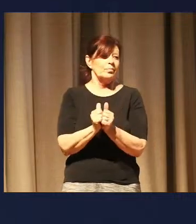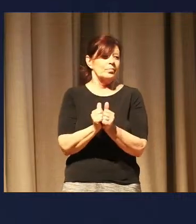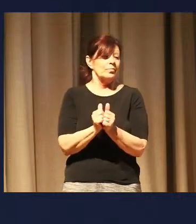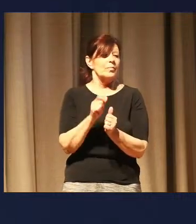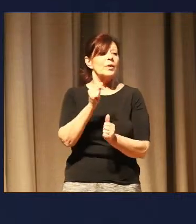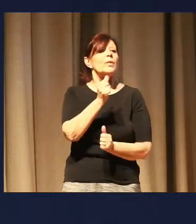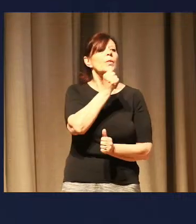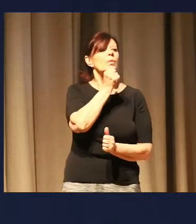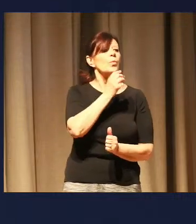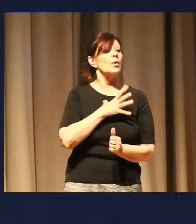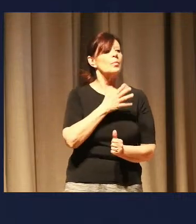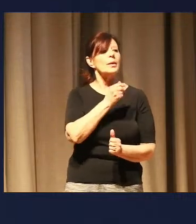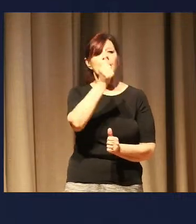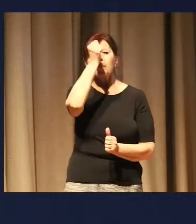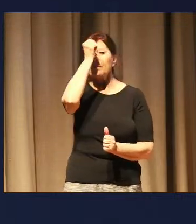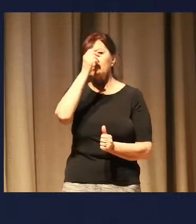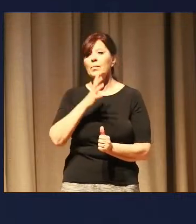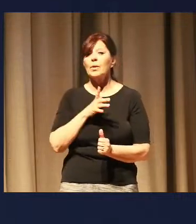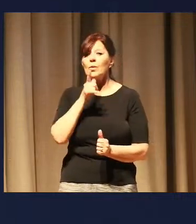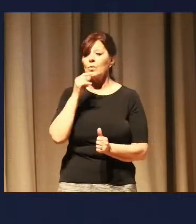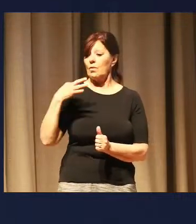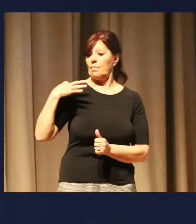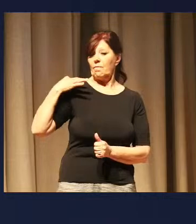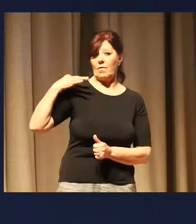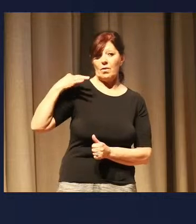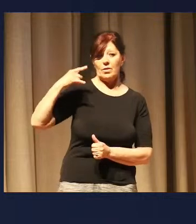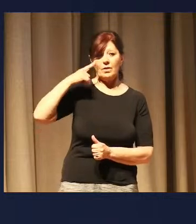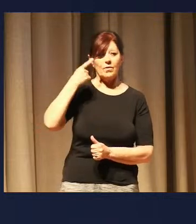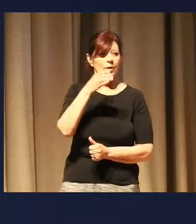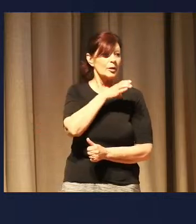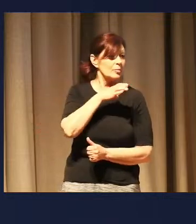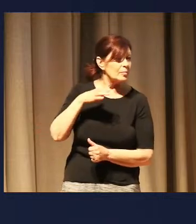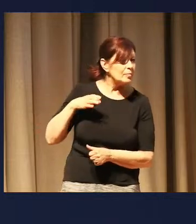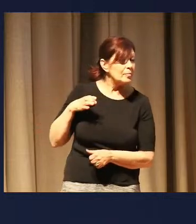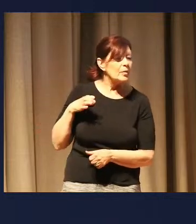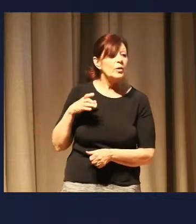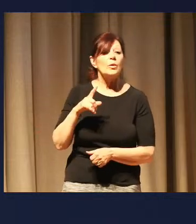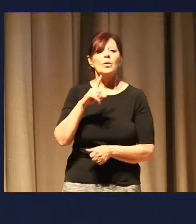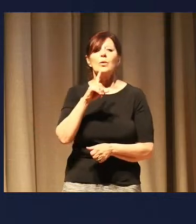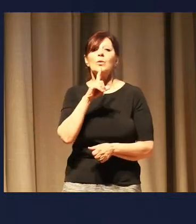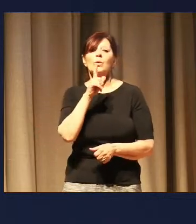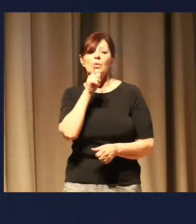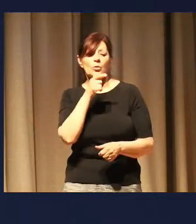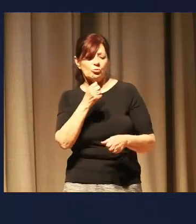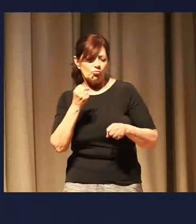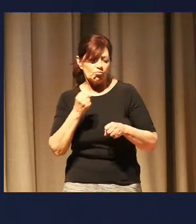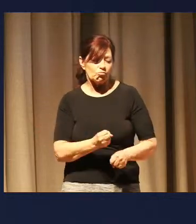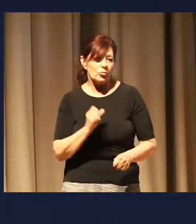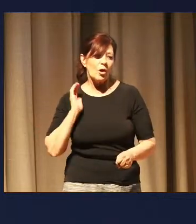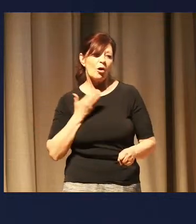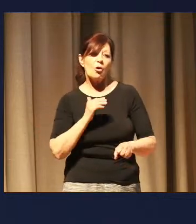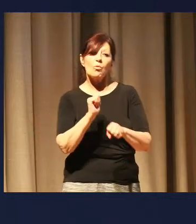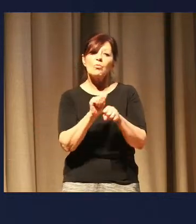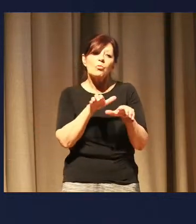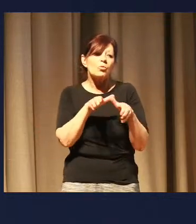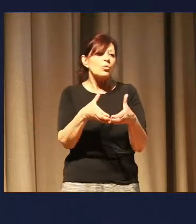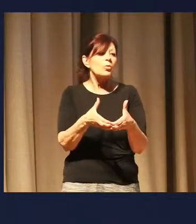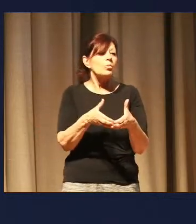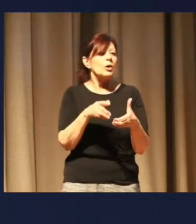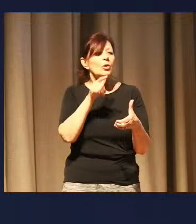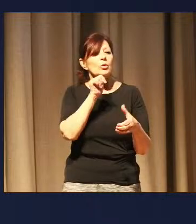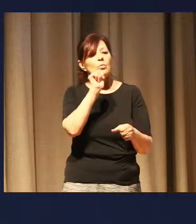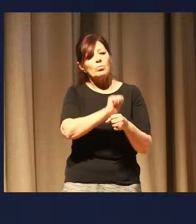The women and men who volunteer for committees, who strengthen our working groups, and who